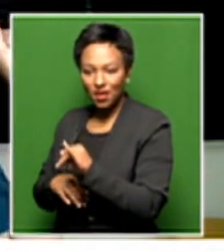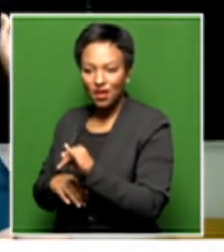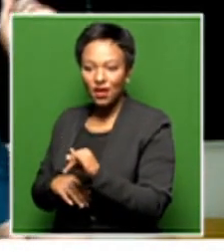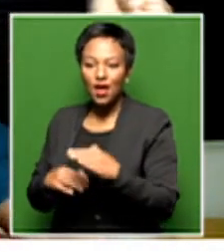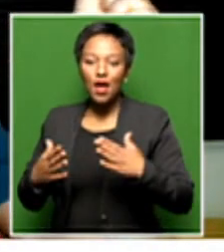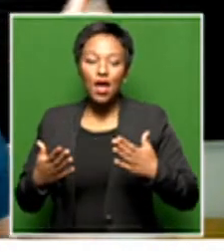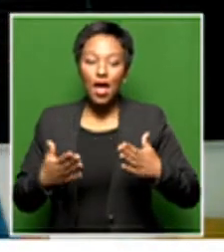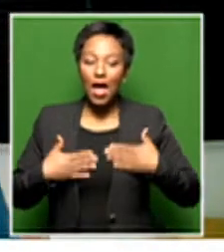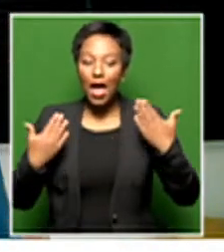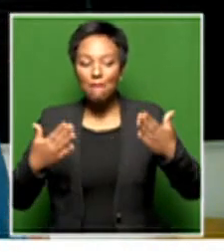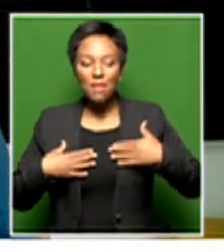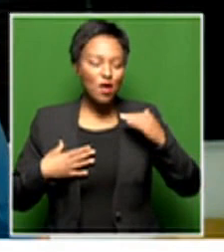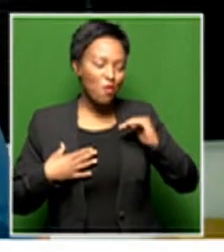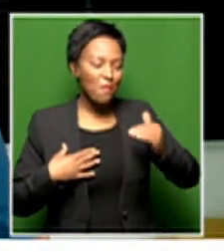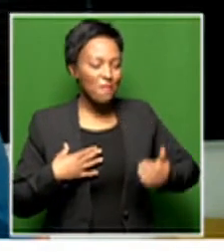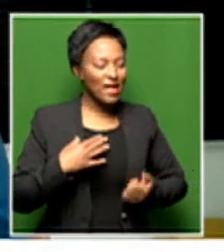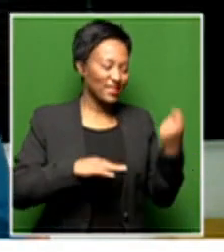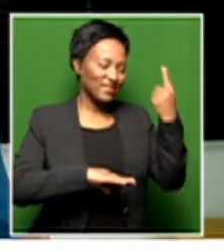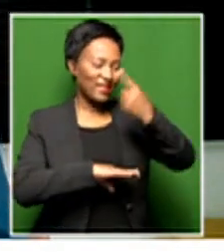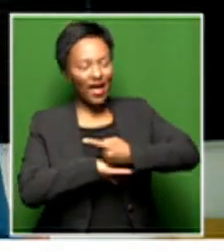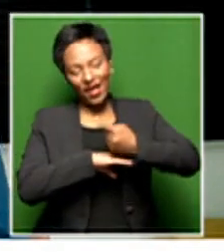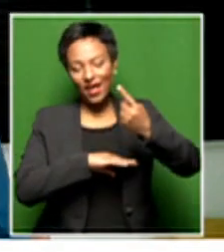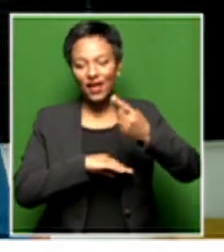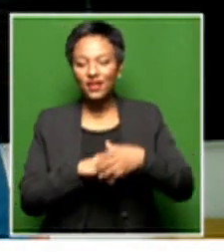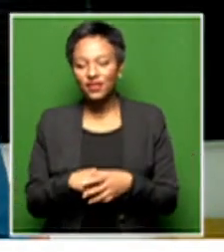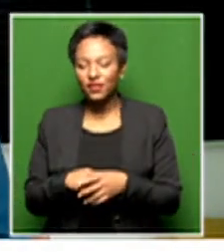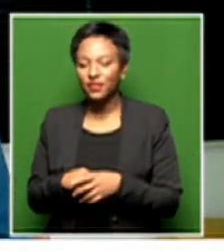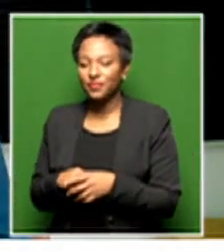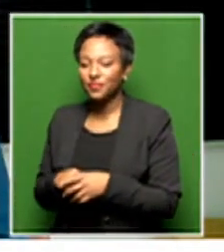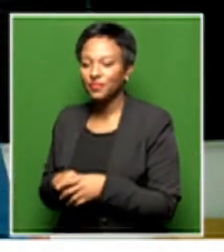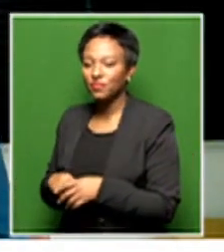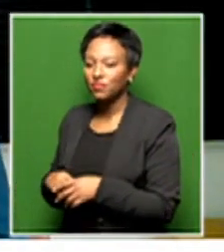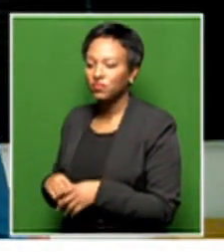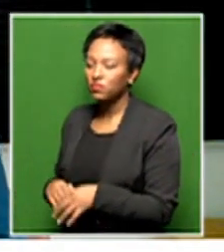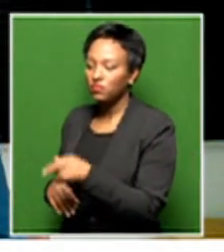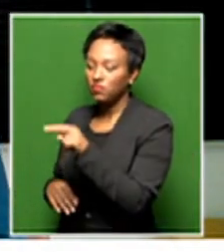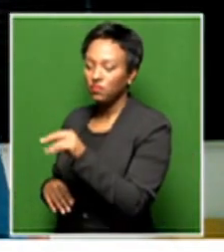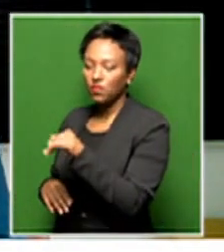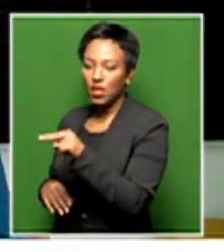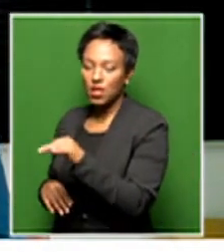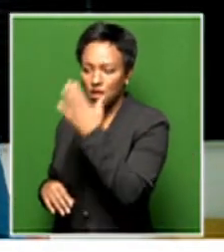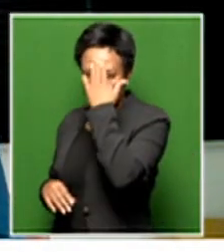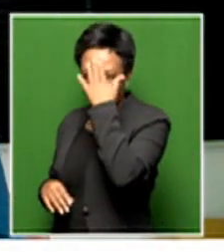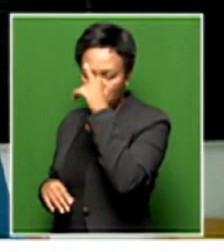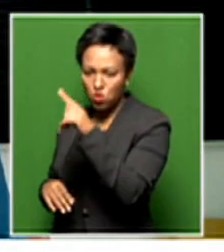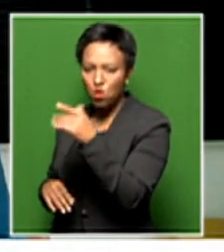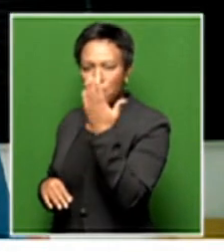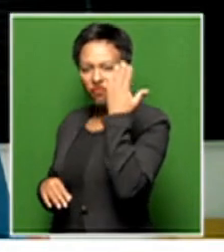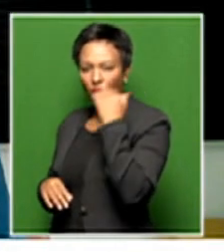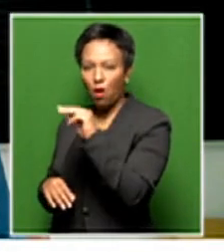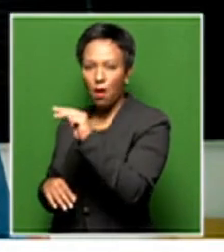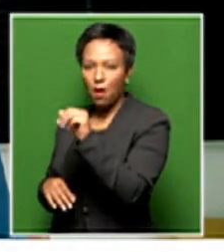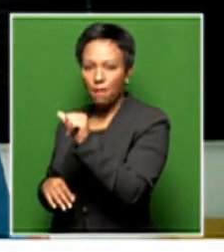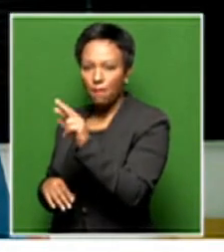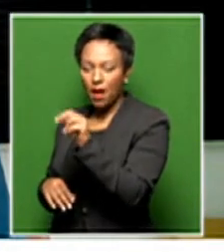Happy Women's Day. Sure. Now, many listeners, Nini, know you through your hit song Maradona. How did that